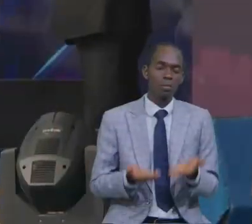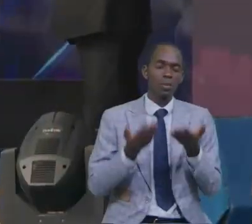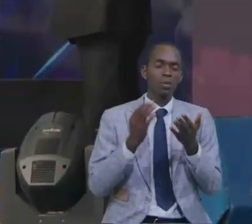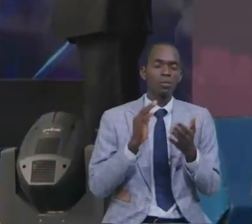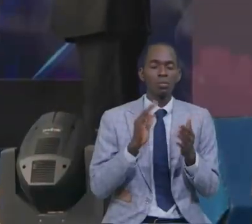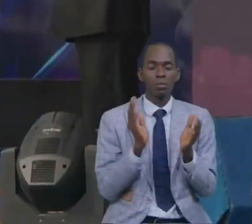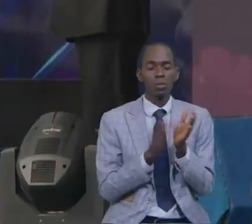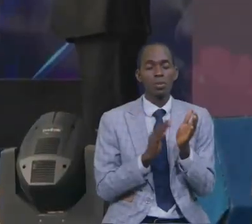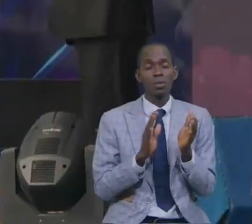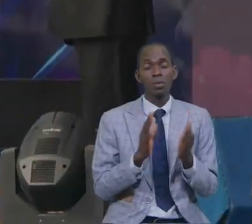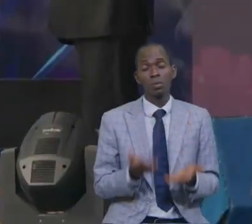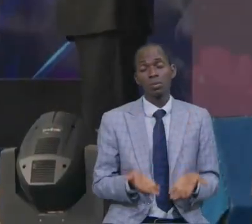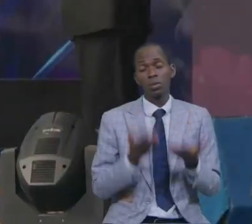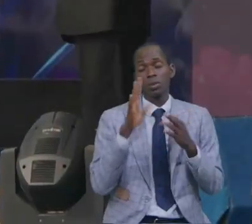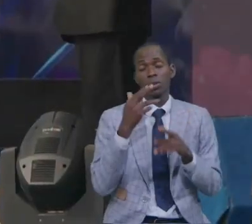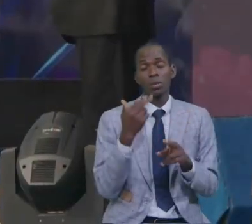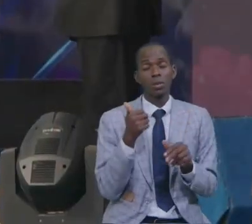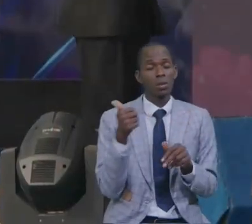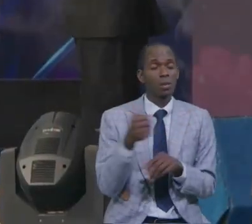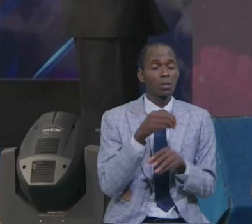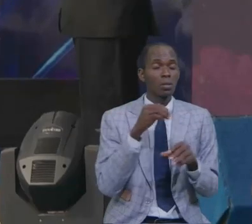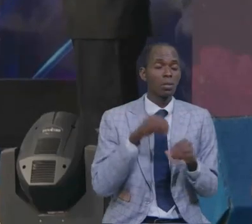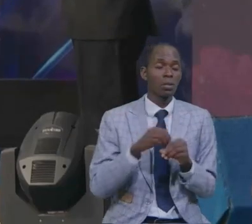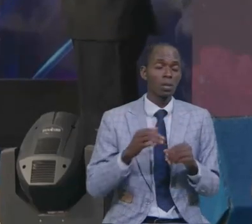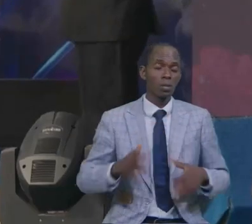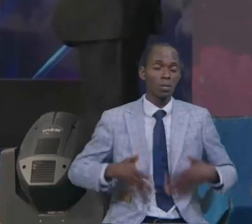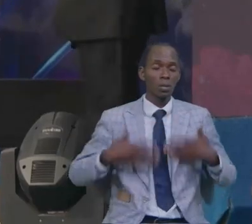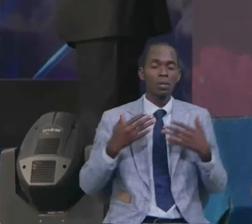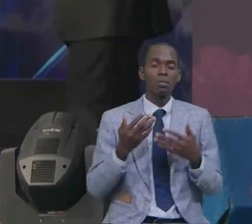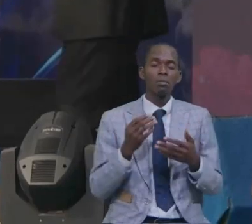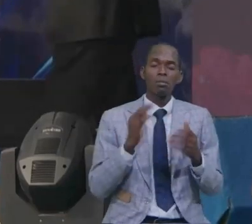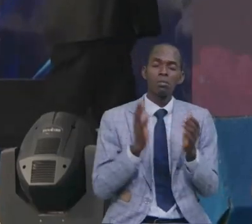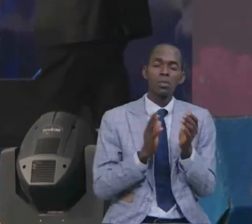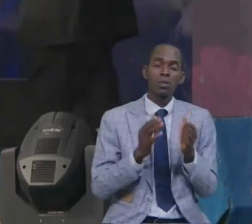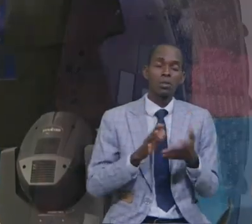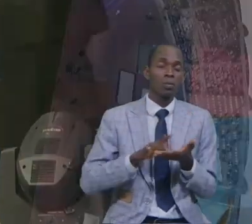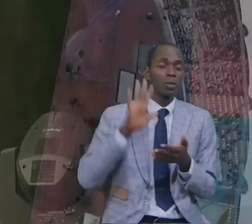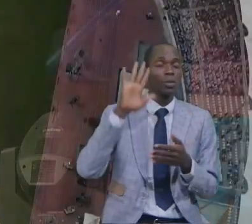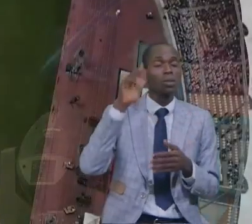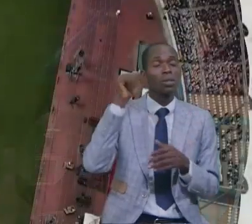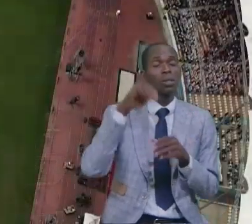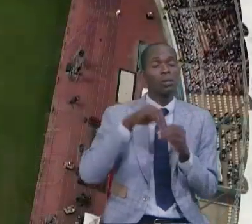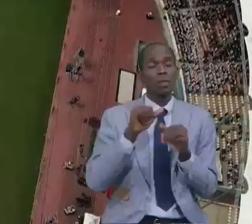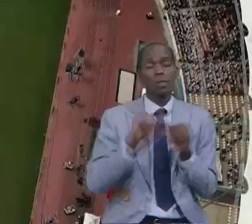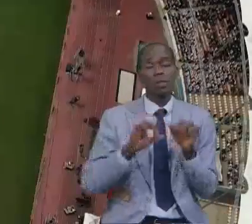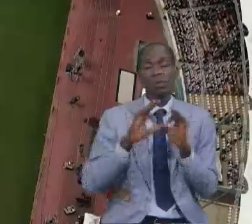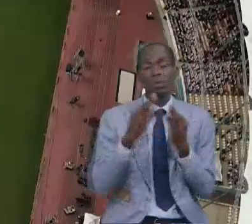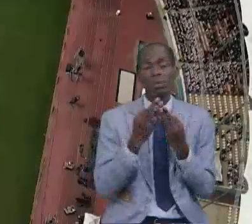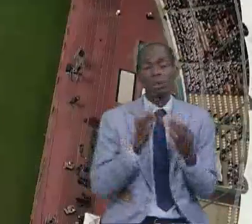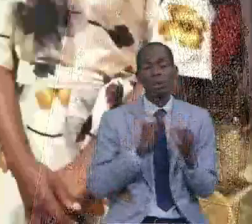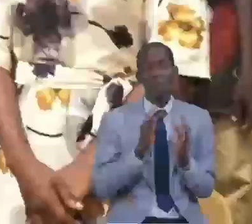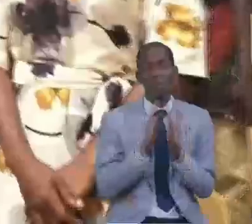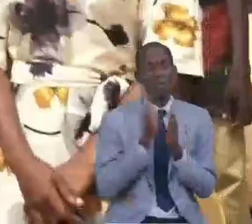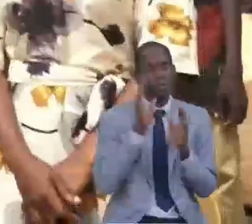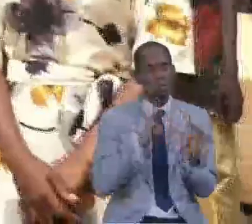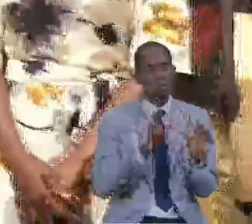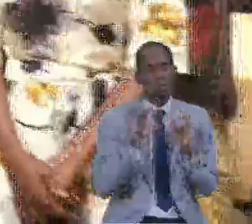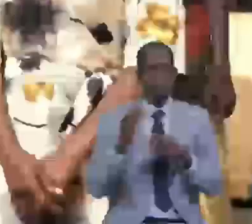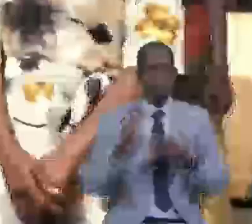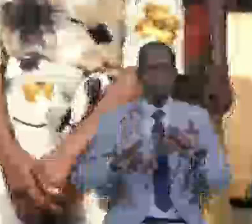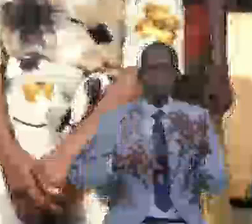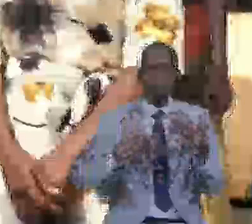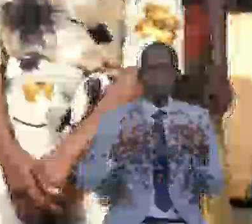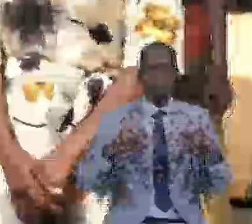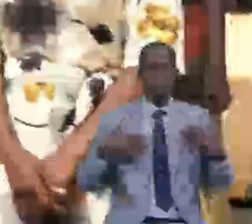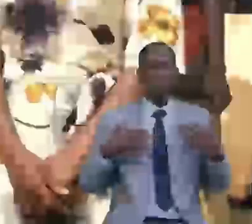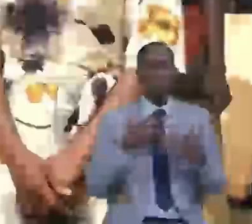joy, happiness, and the hope of glory in every life in Jesus' name.